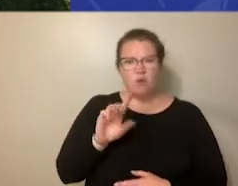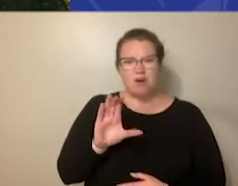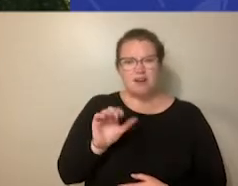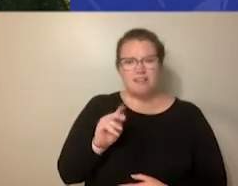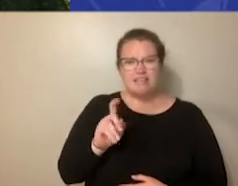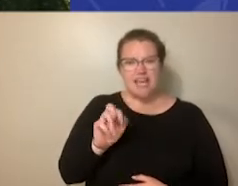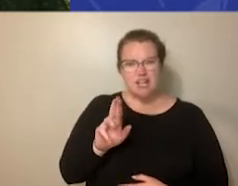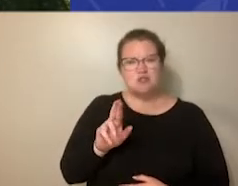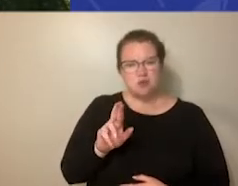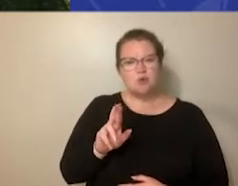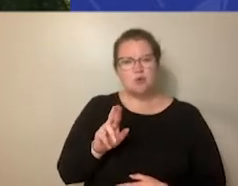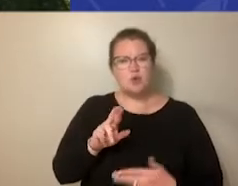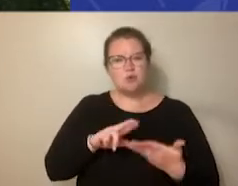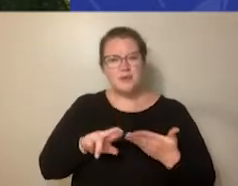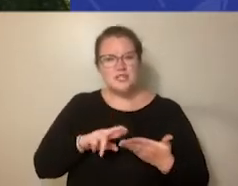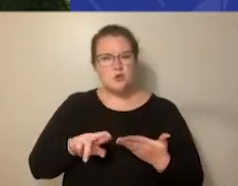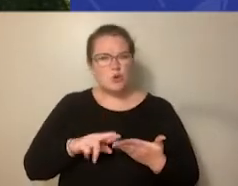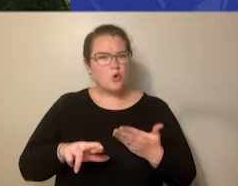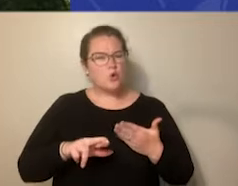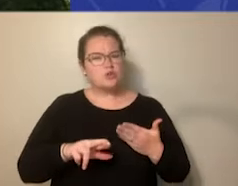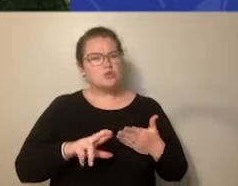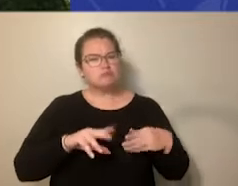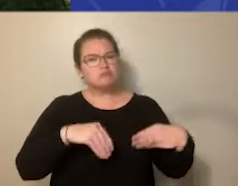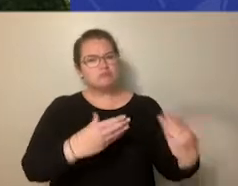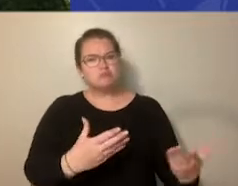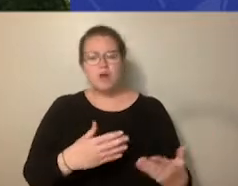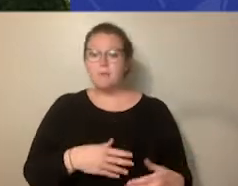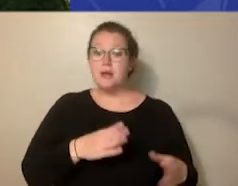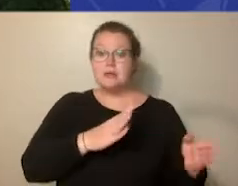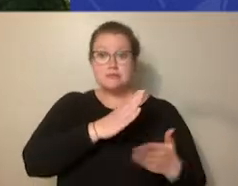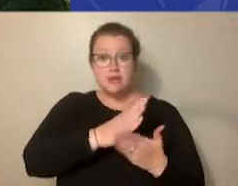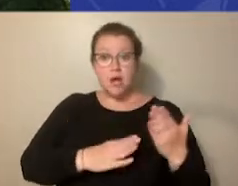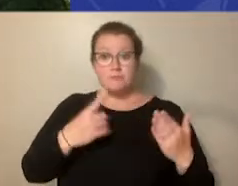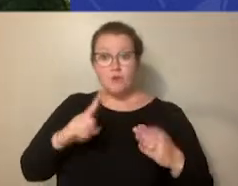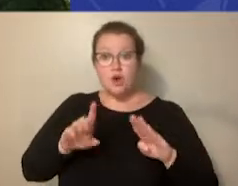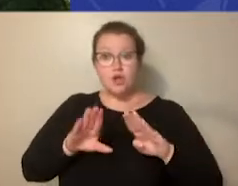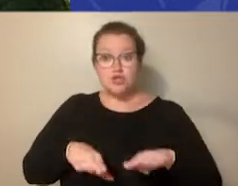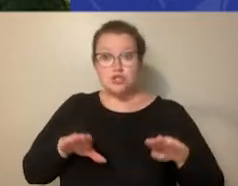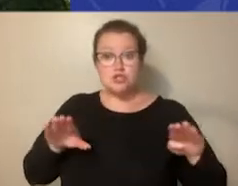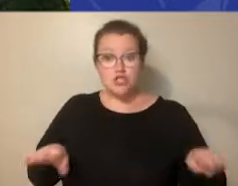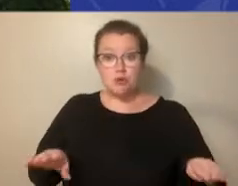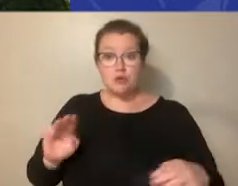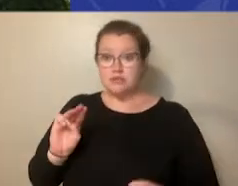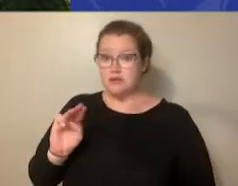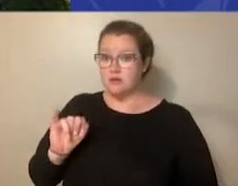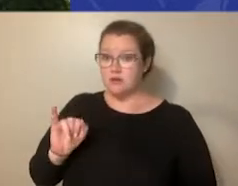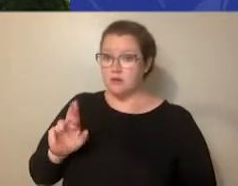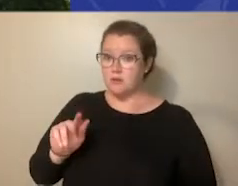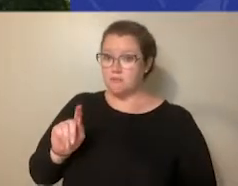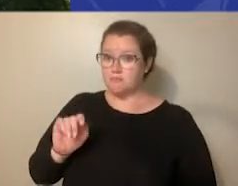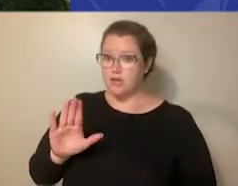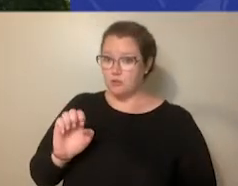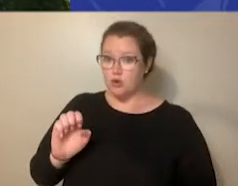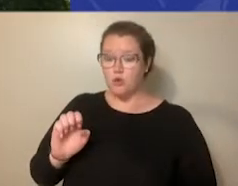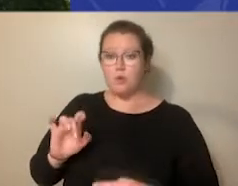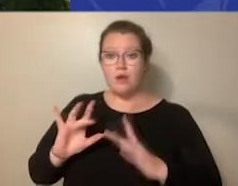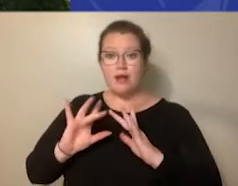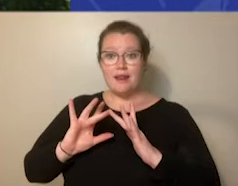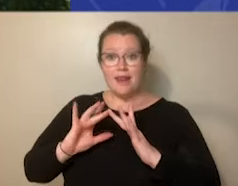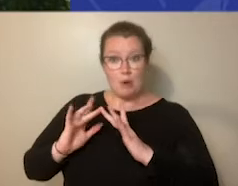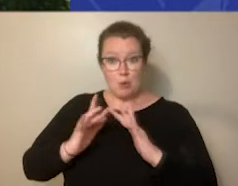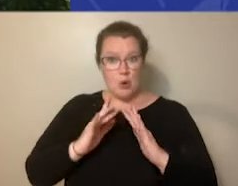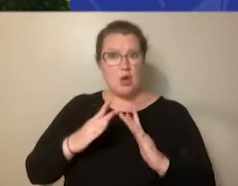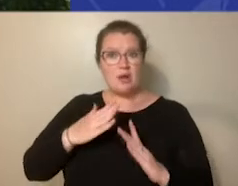have been touched by cancer. I've written songs for Children's Miracle Network. My son was the poster child for Children's Miracle Network about 10 years